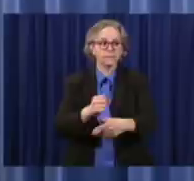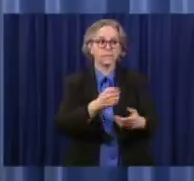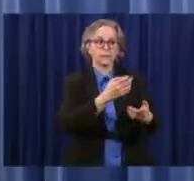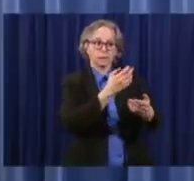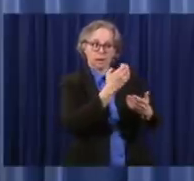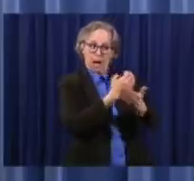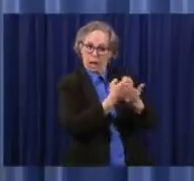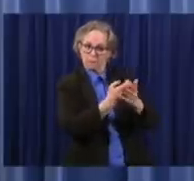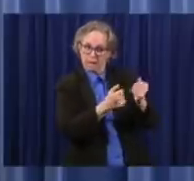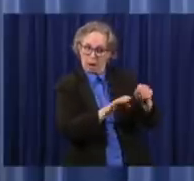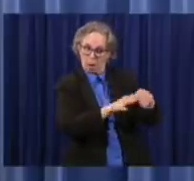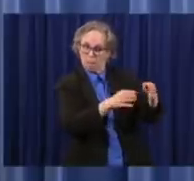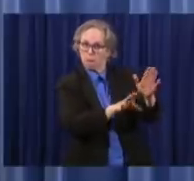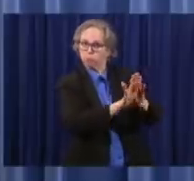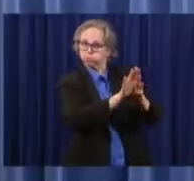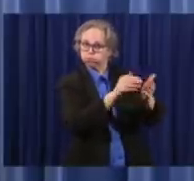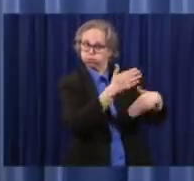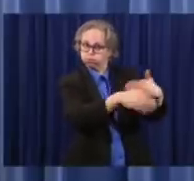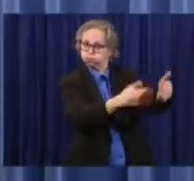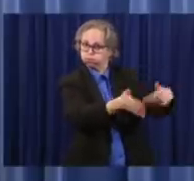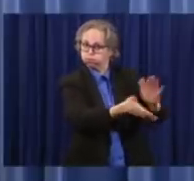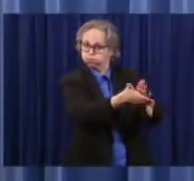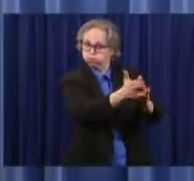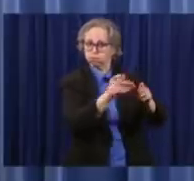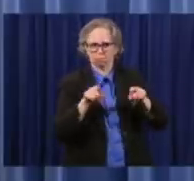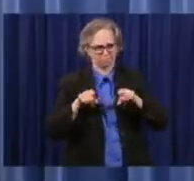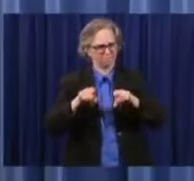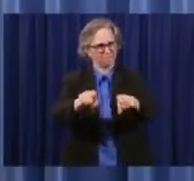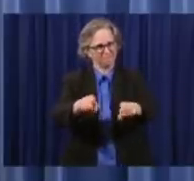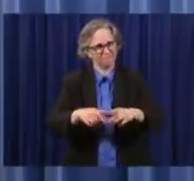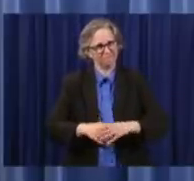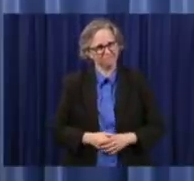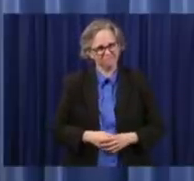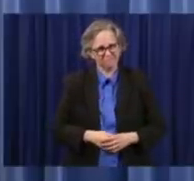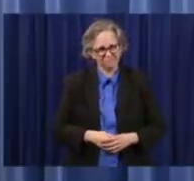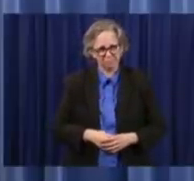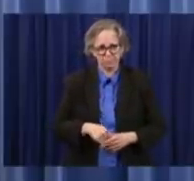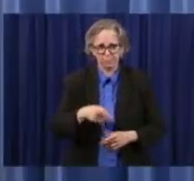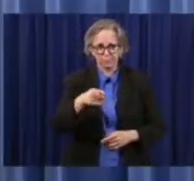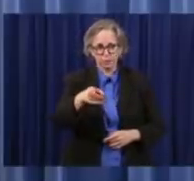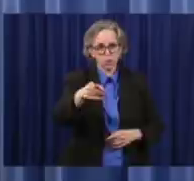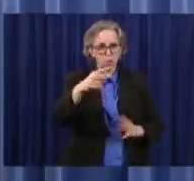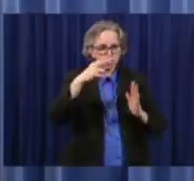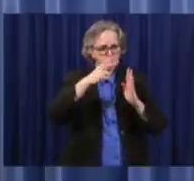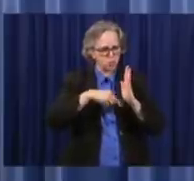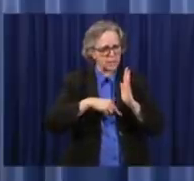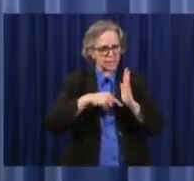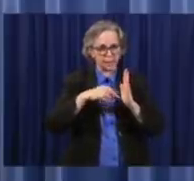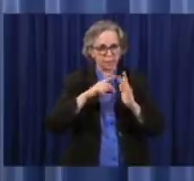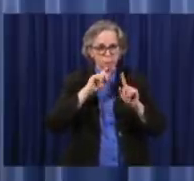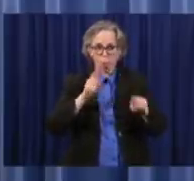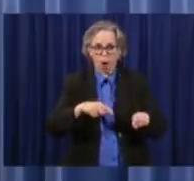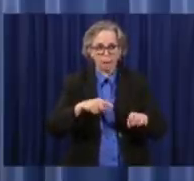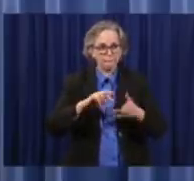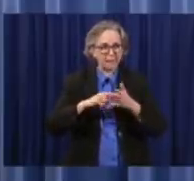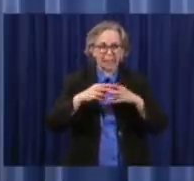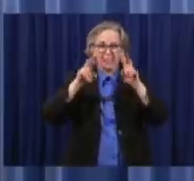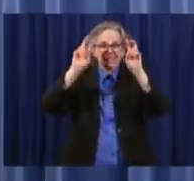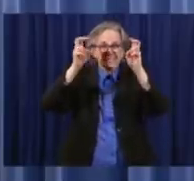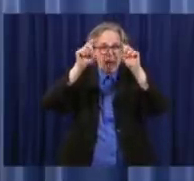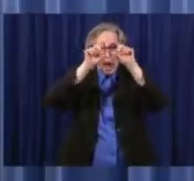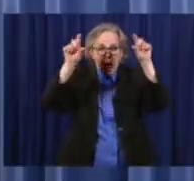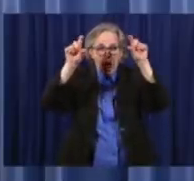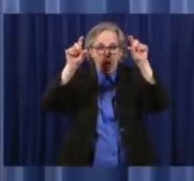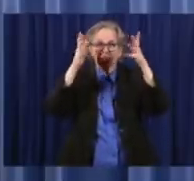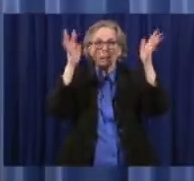we want to open things up. And if you look at the order itself, not just the title, but if you look at what's in there, the spirit